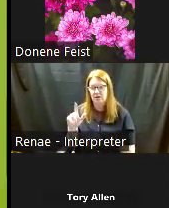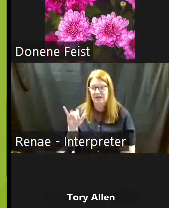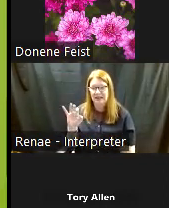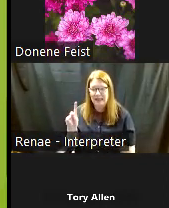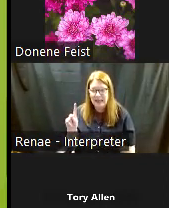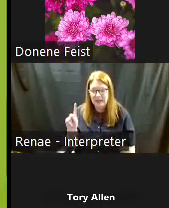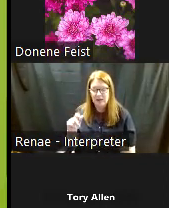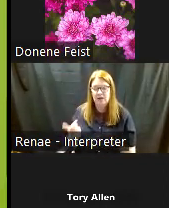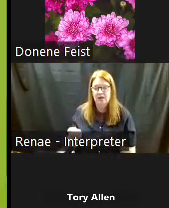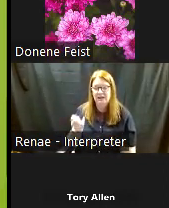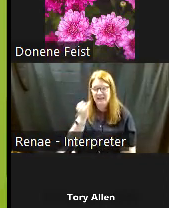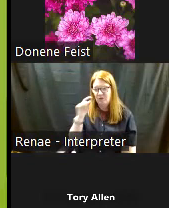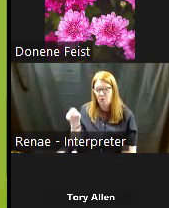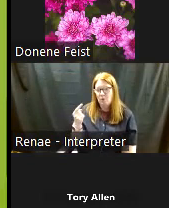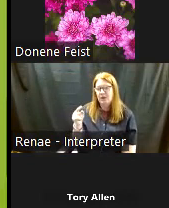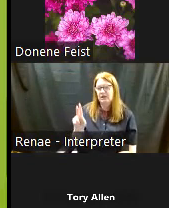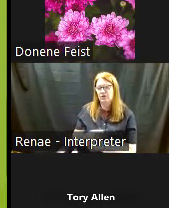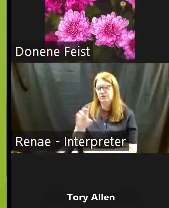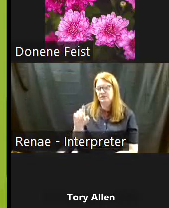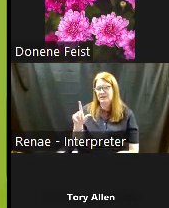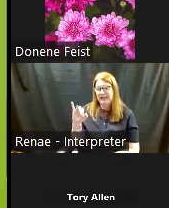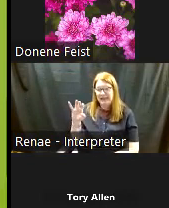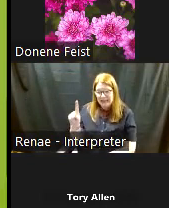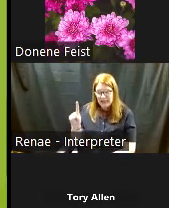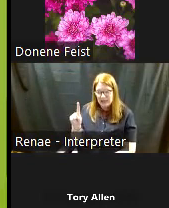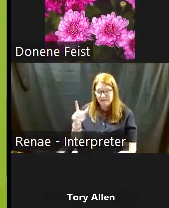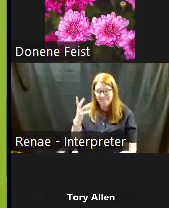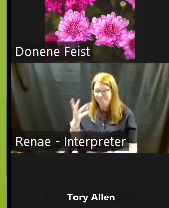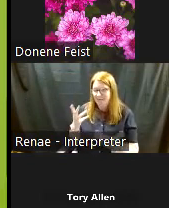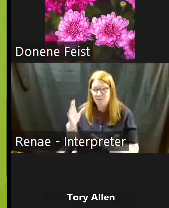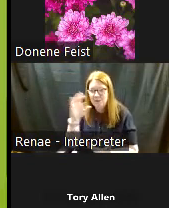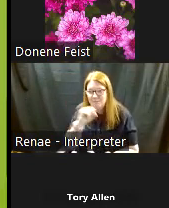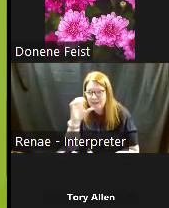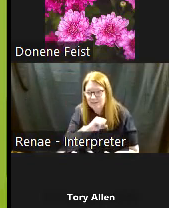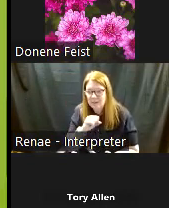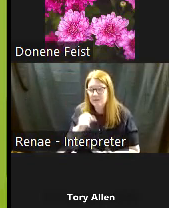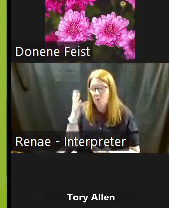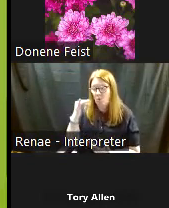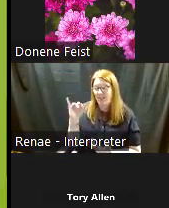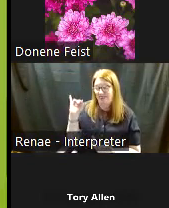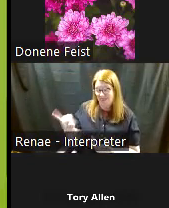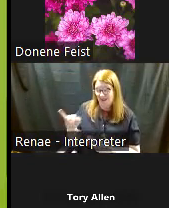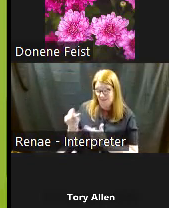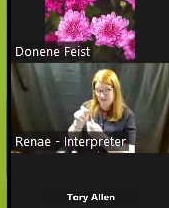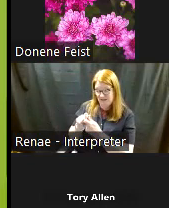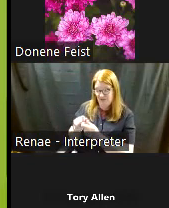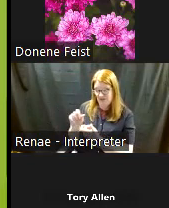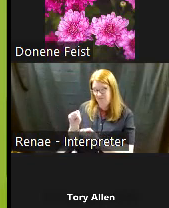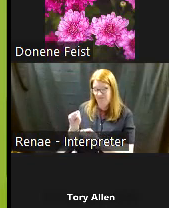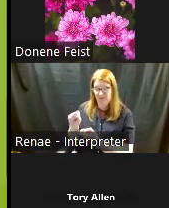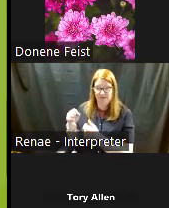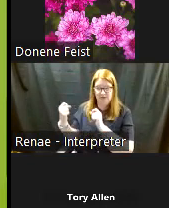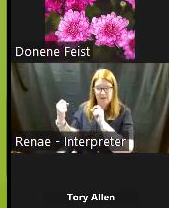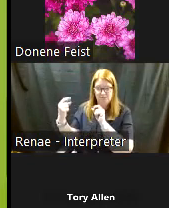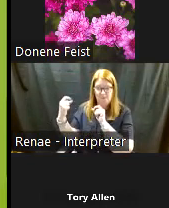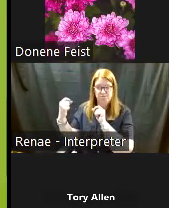And if we're only using a click, we might miss certain types of hearing loss because they just won't show up with that particular stimulus. So it's really just important